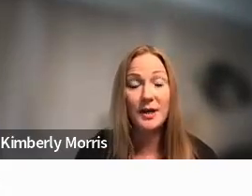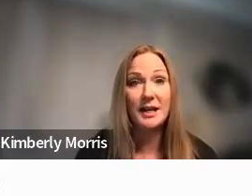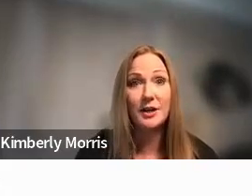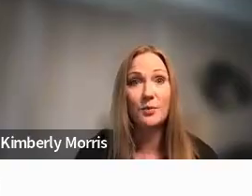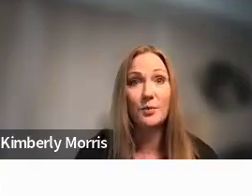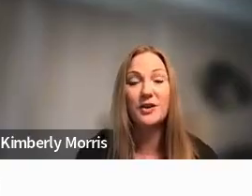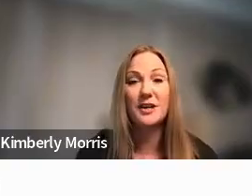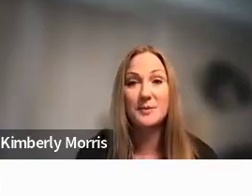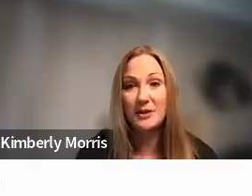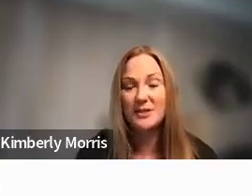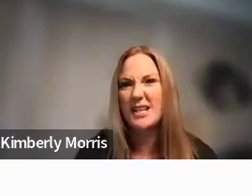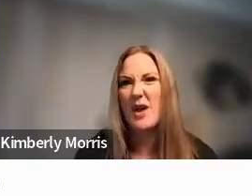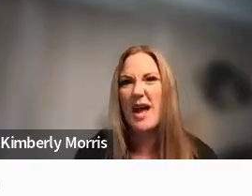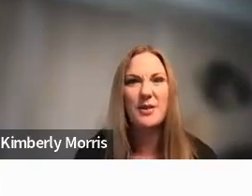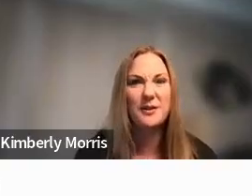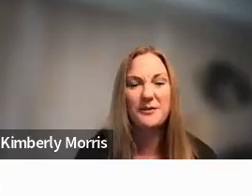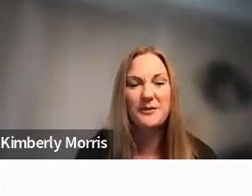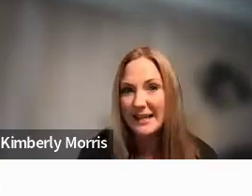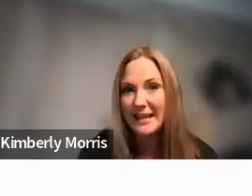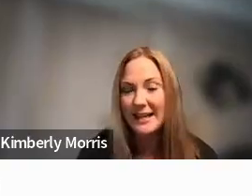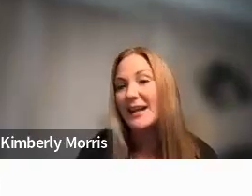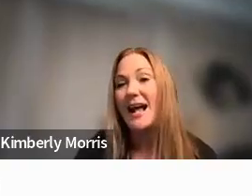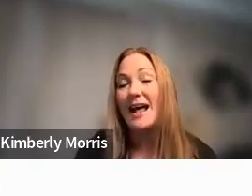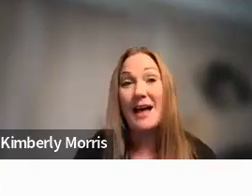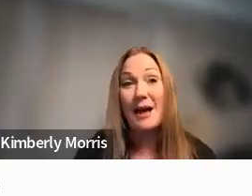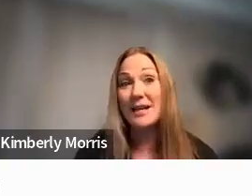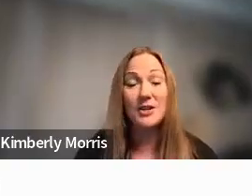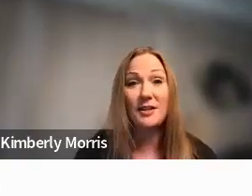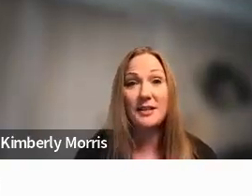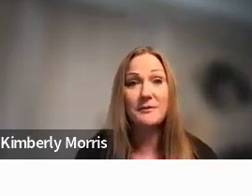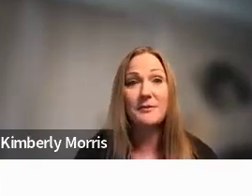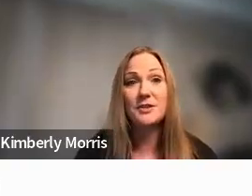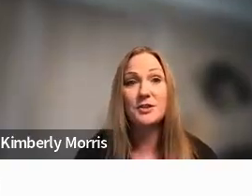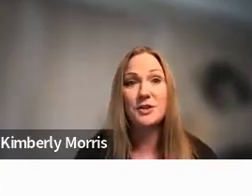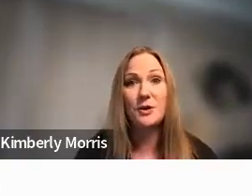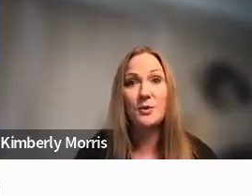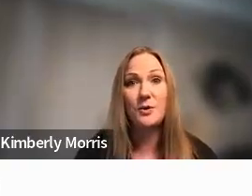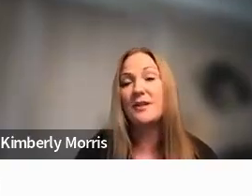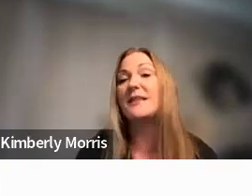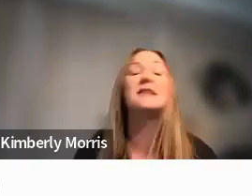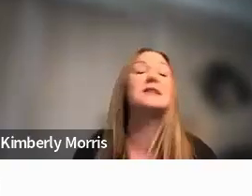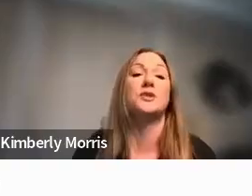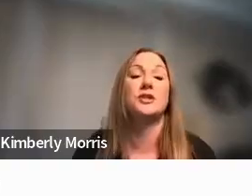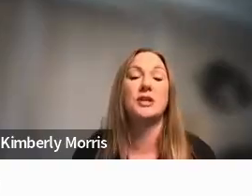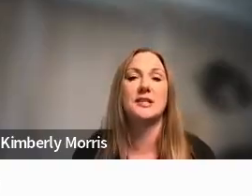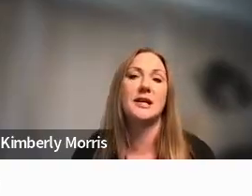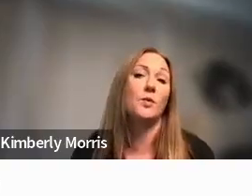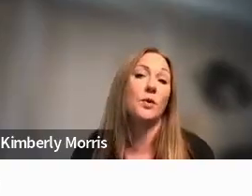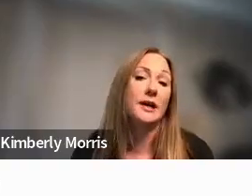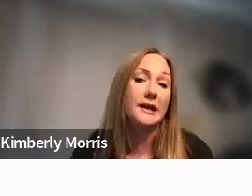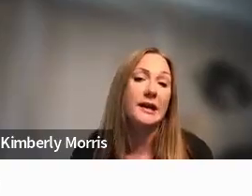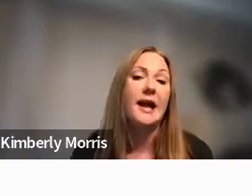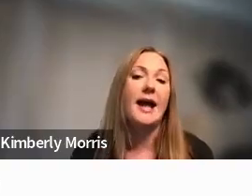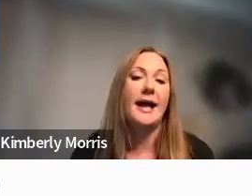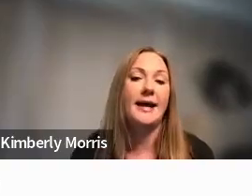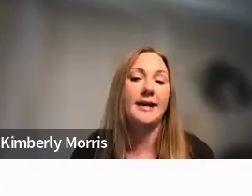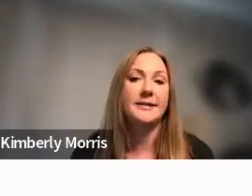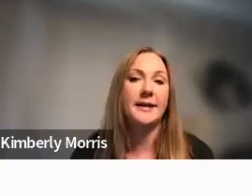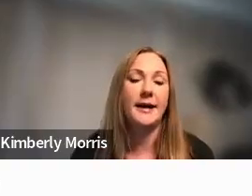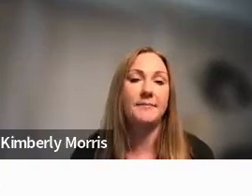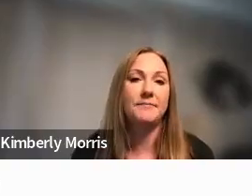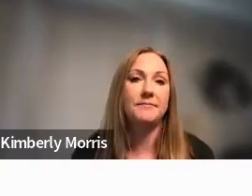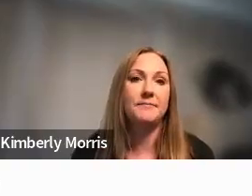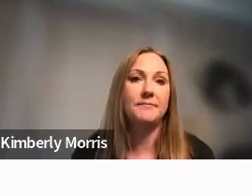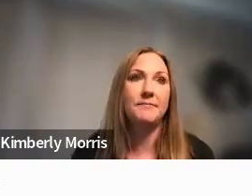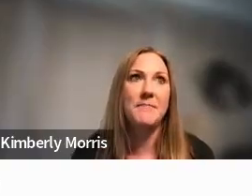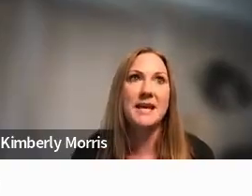know, we want to hear what they're experiencing, how they're feeling it. And that makes all the difference to know, are the things that we're suggesting working?